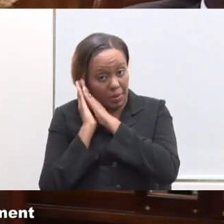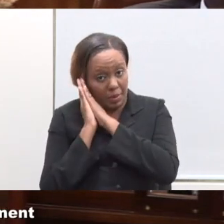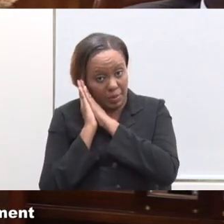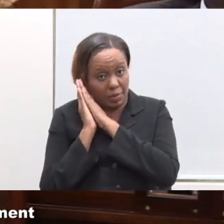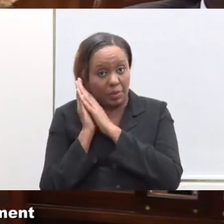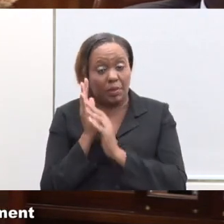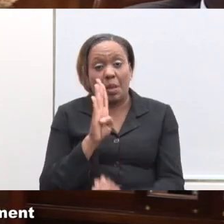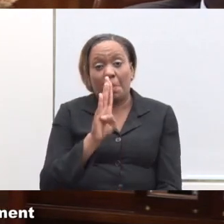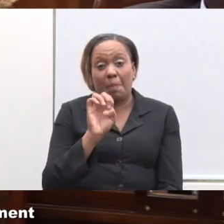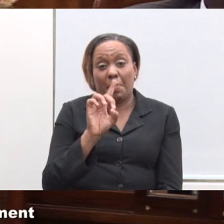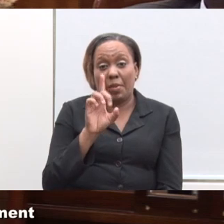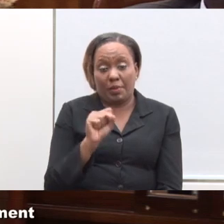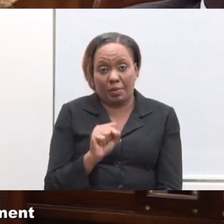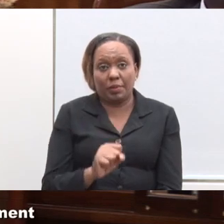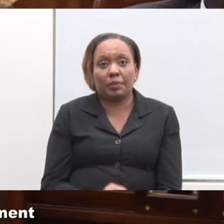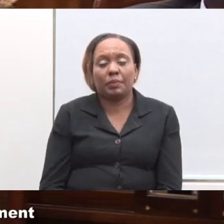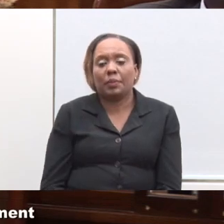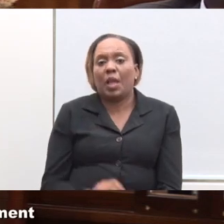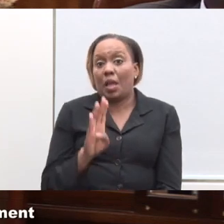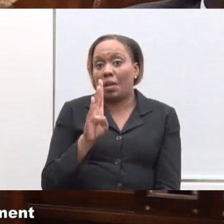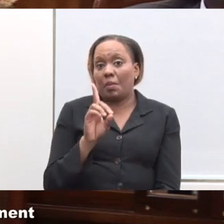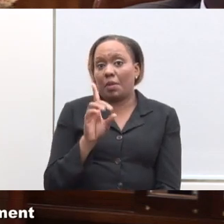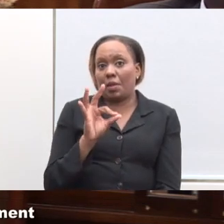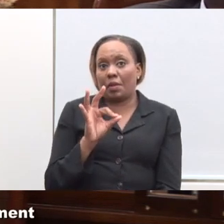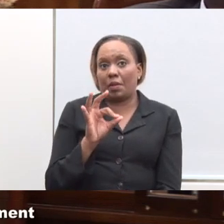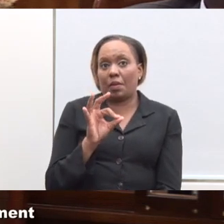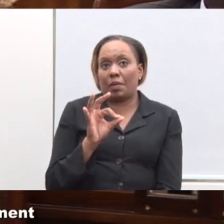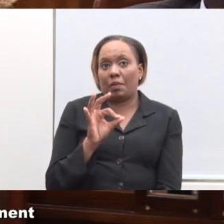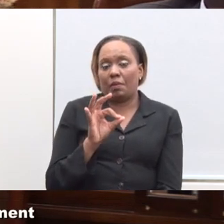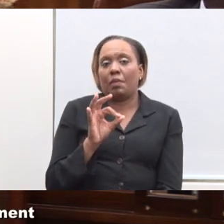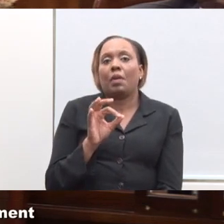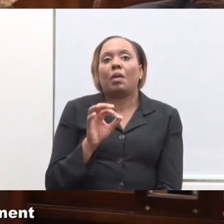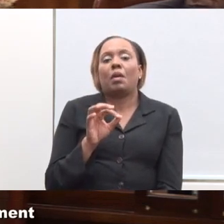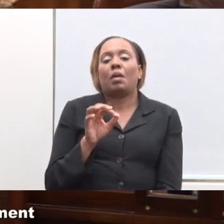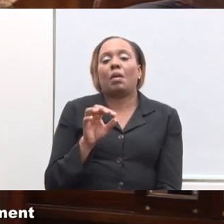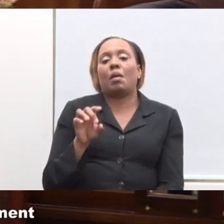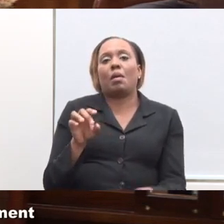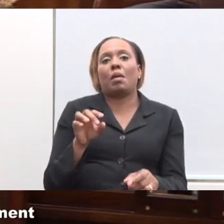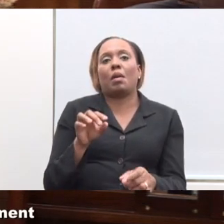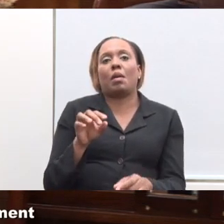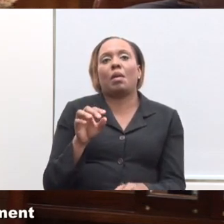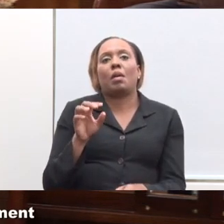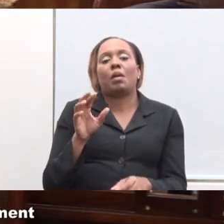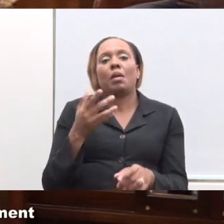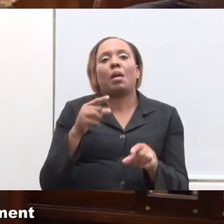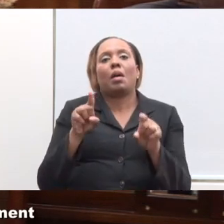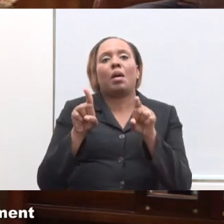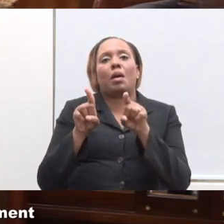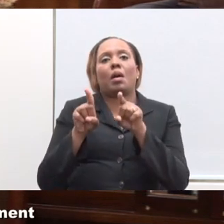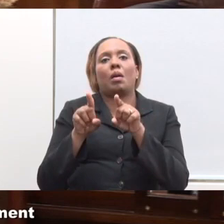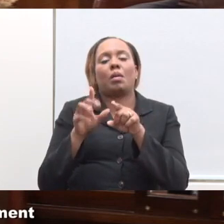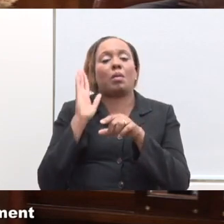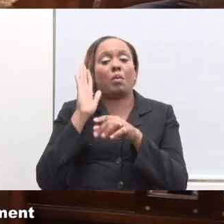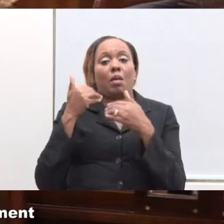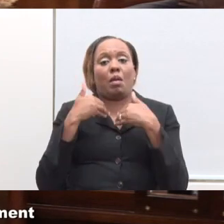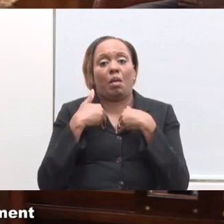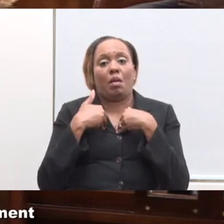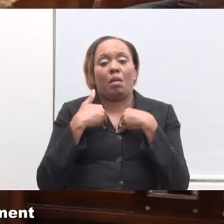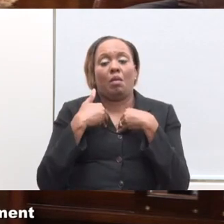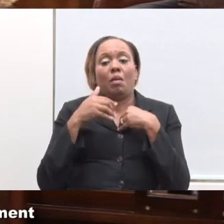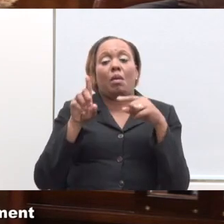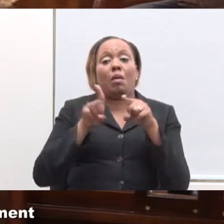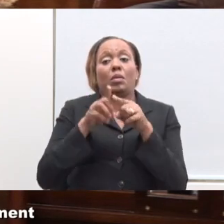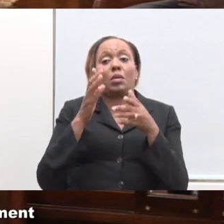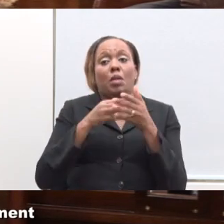now decided will be located also at Harrison's Point, but we will leave one tent where it is